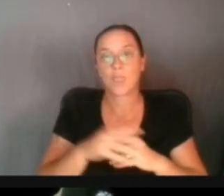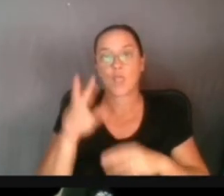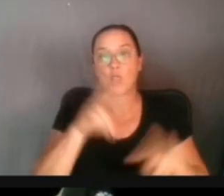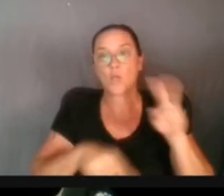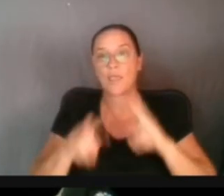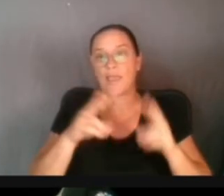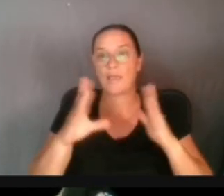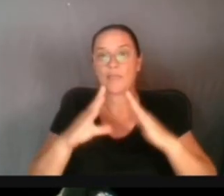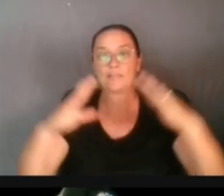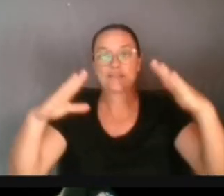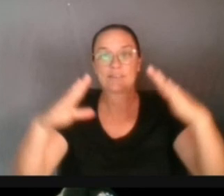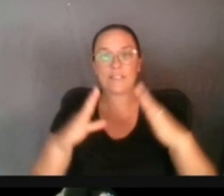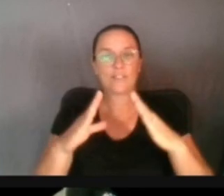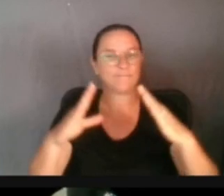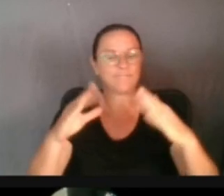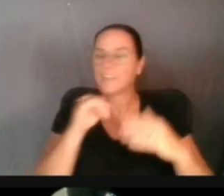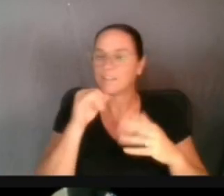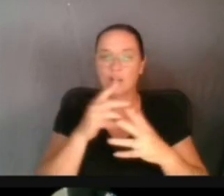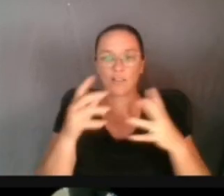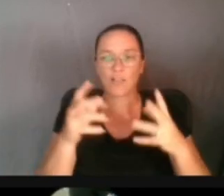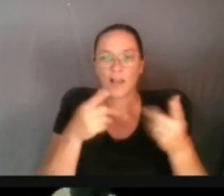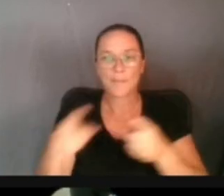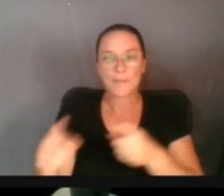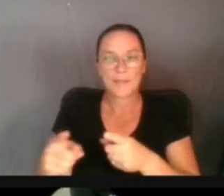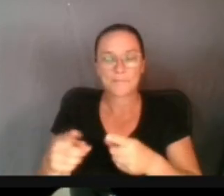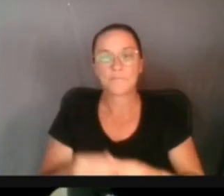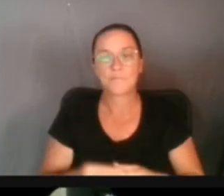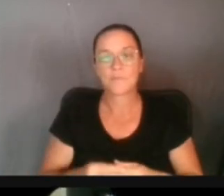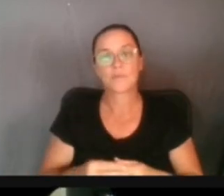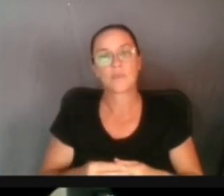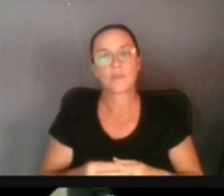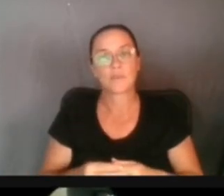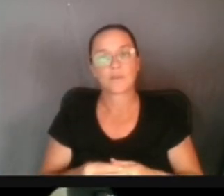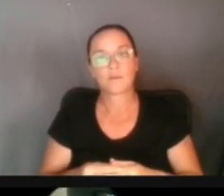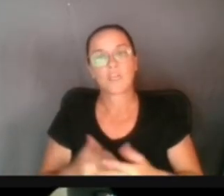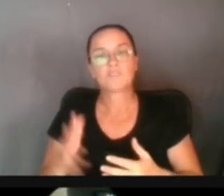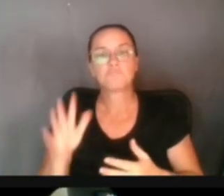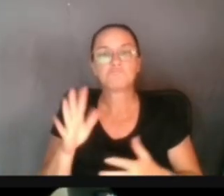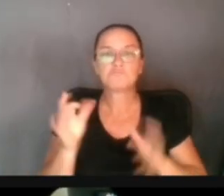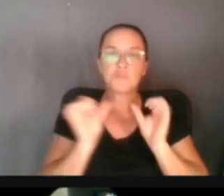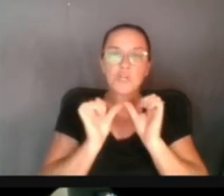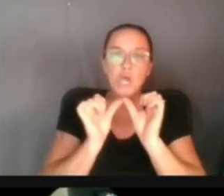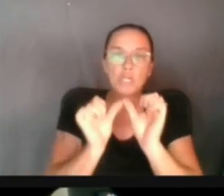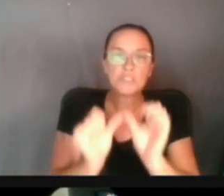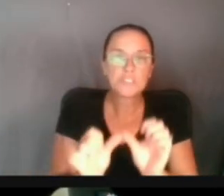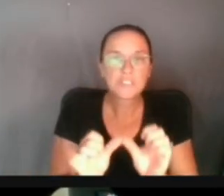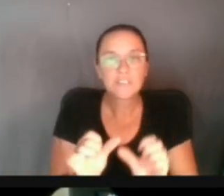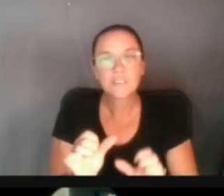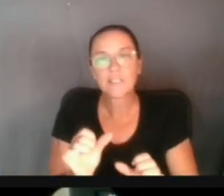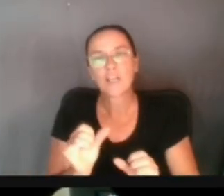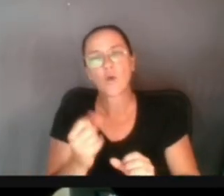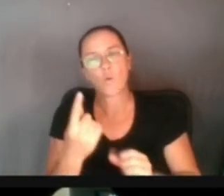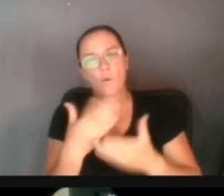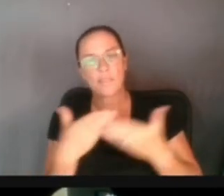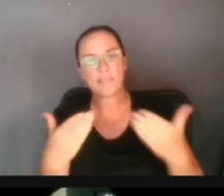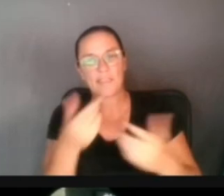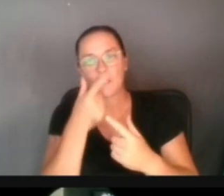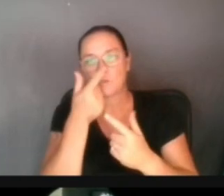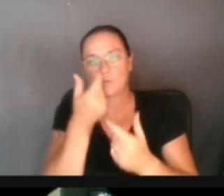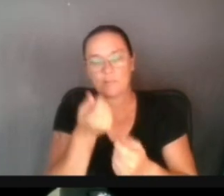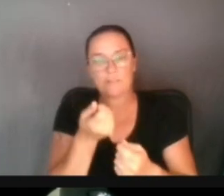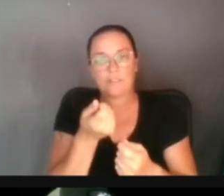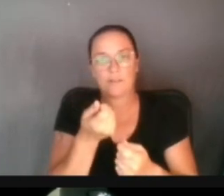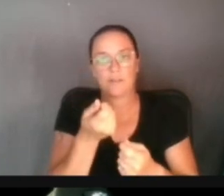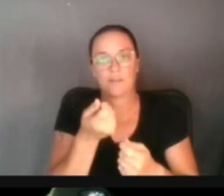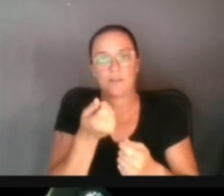there's not a lot happening up on Mauna Loa. Tilt remains pretty constant. The one somewhat interesting thing is that over